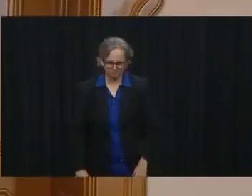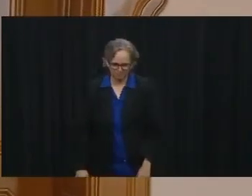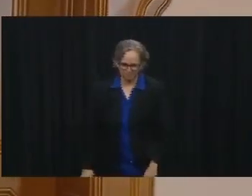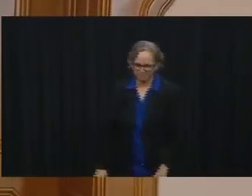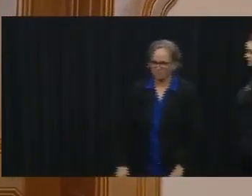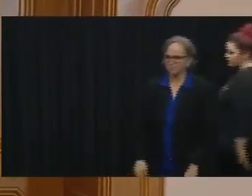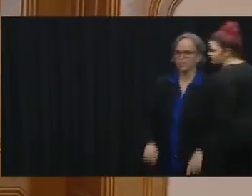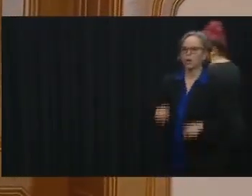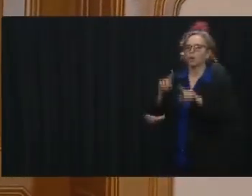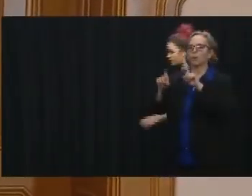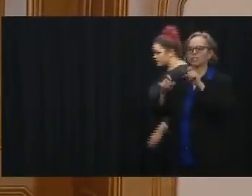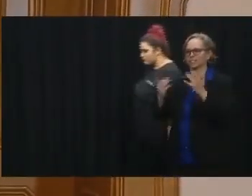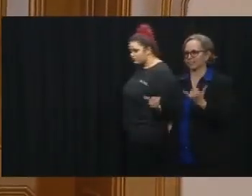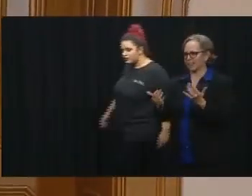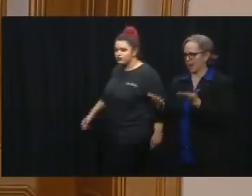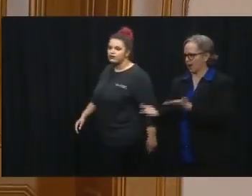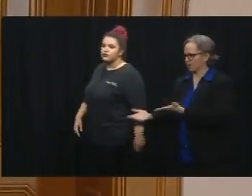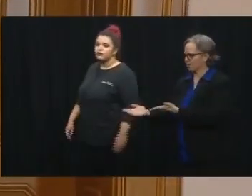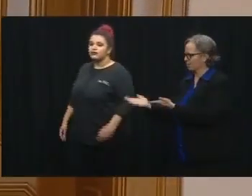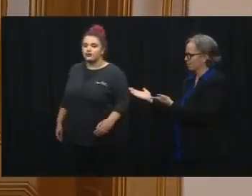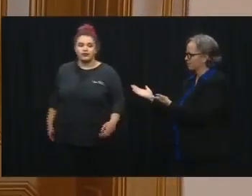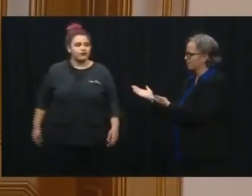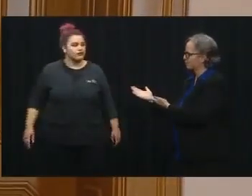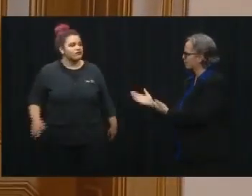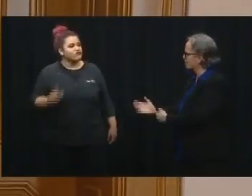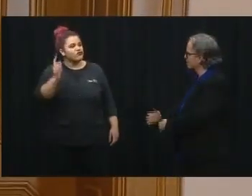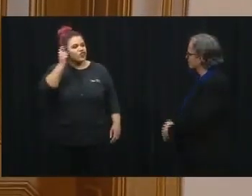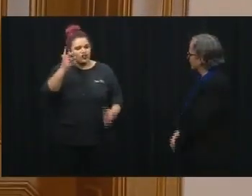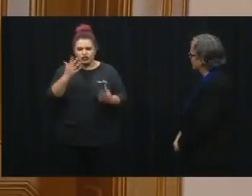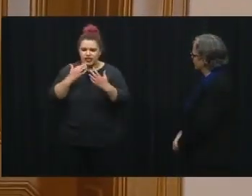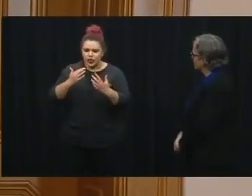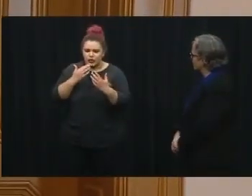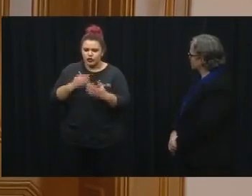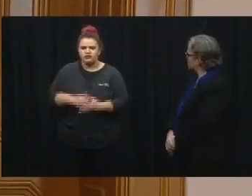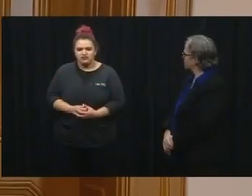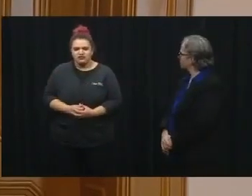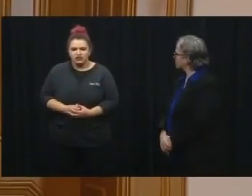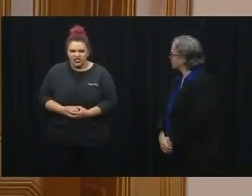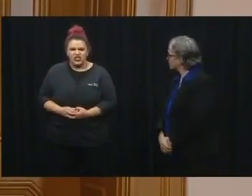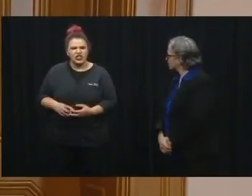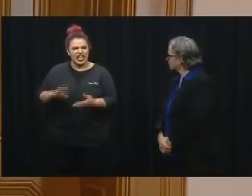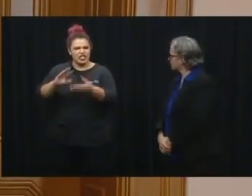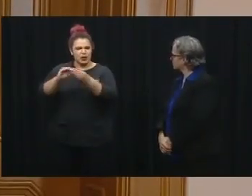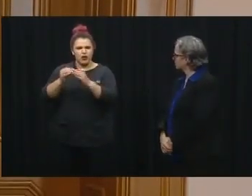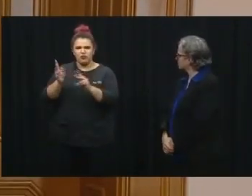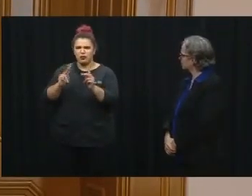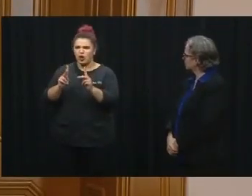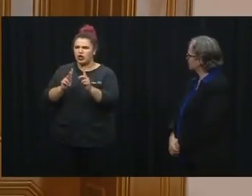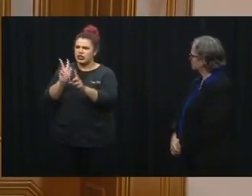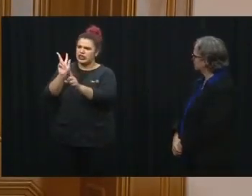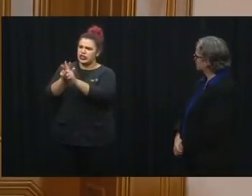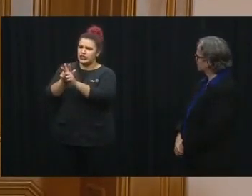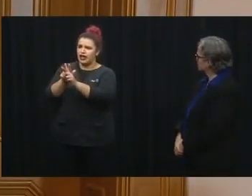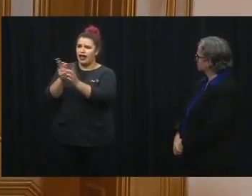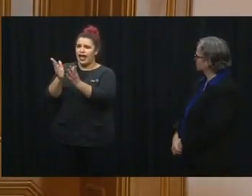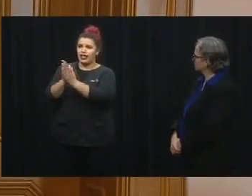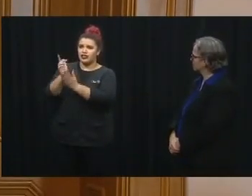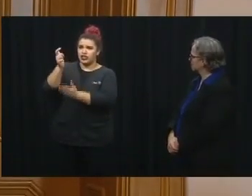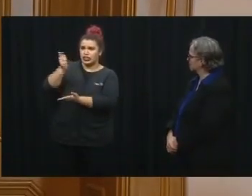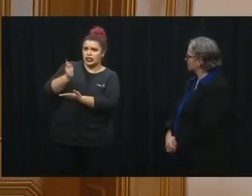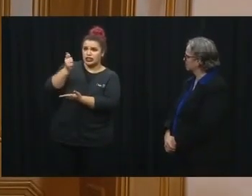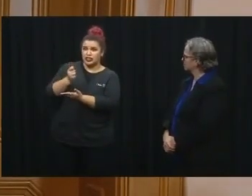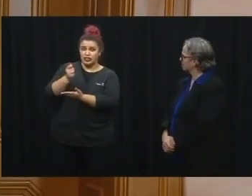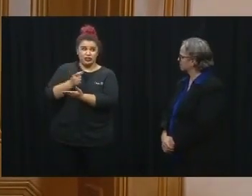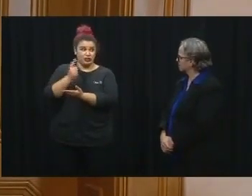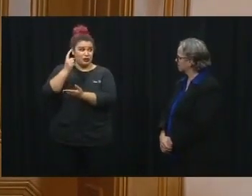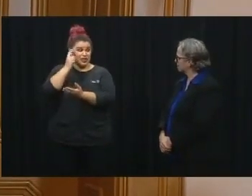seeing that incredible increase in the number of first-time jobless claims today, Is it your expectation this is going to continue for